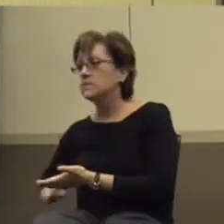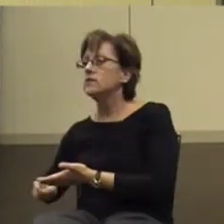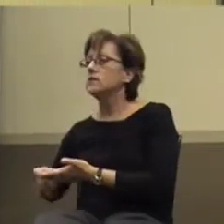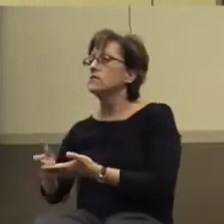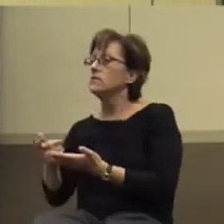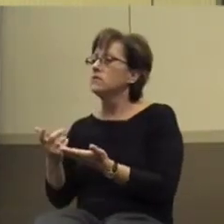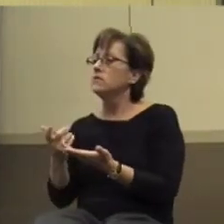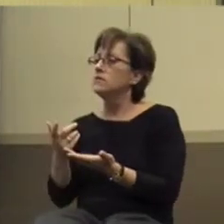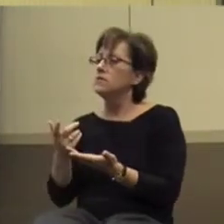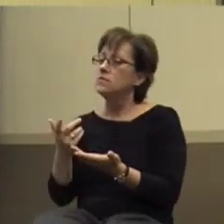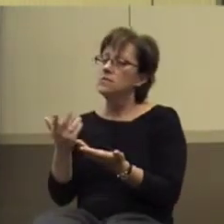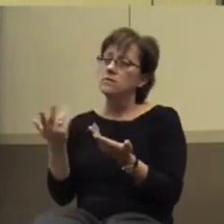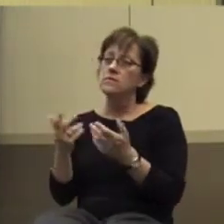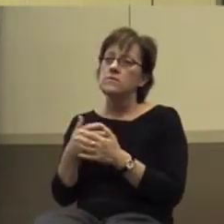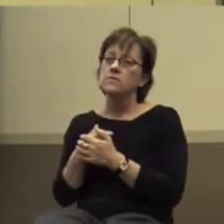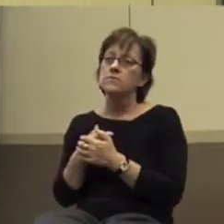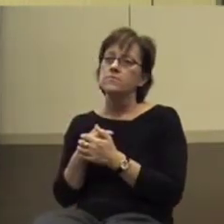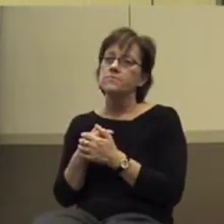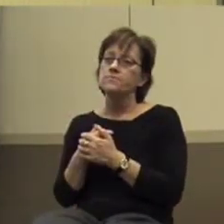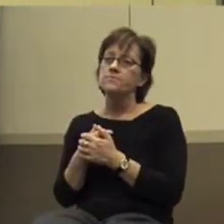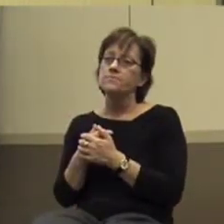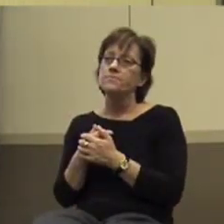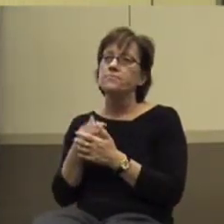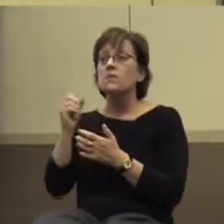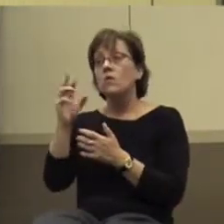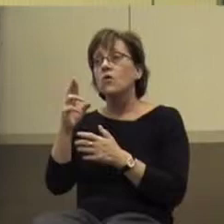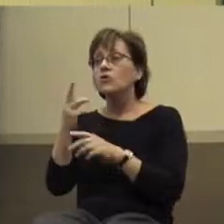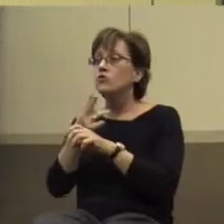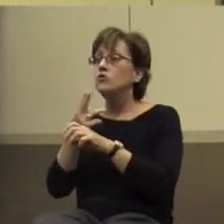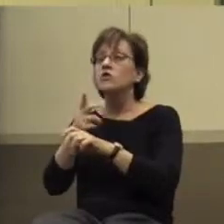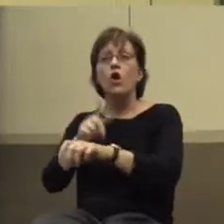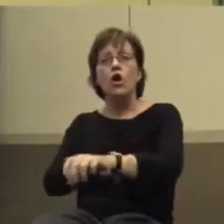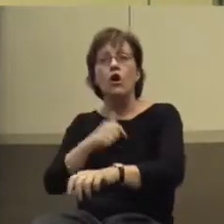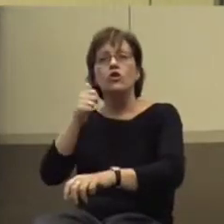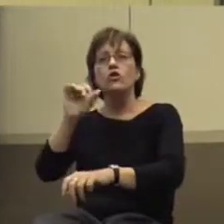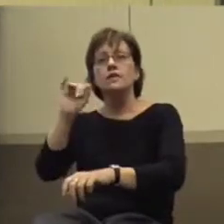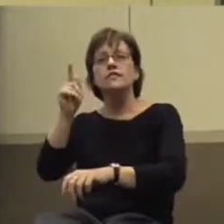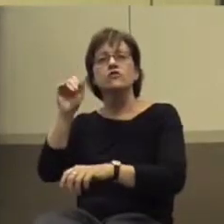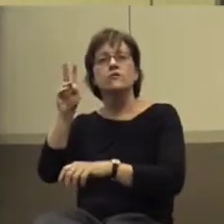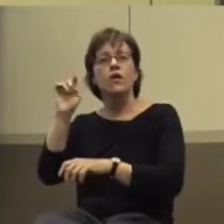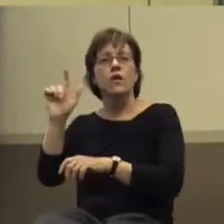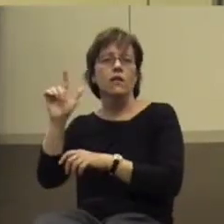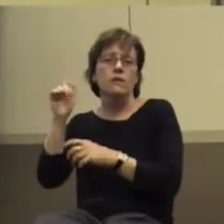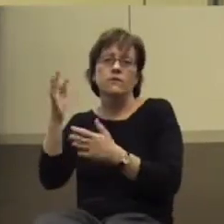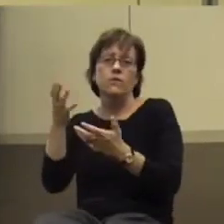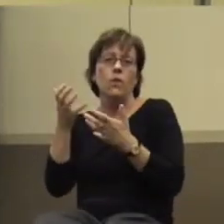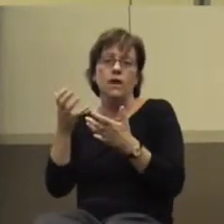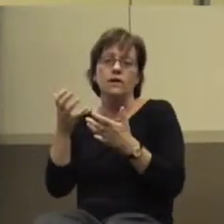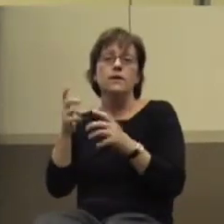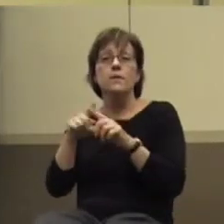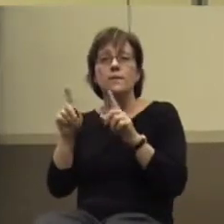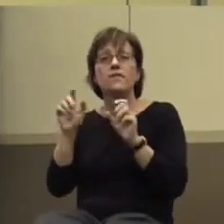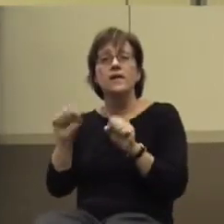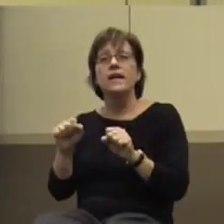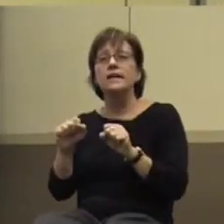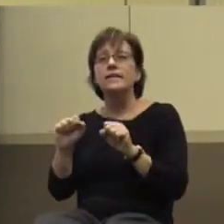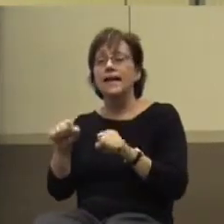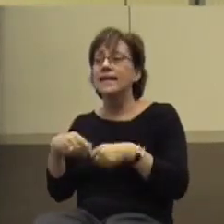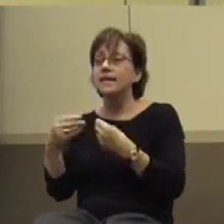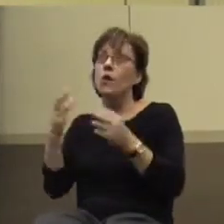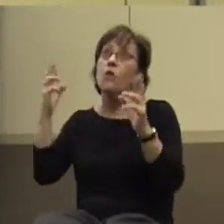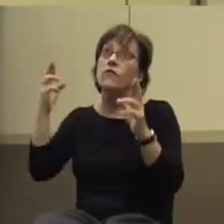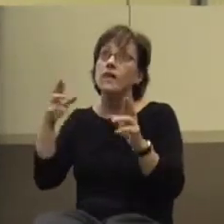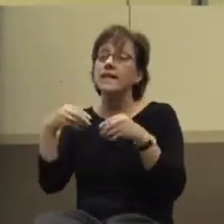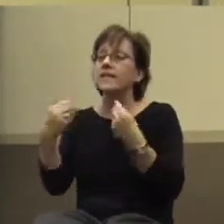Or use longer intervals if you want to. But that can give you that, hopefully, a more representative sample, you know, like you're catching them at that